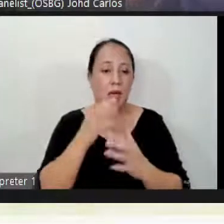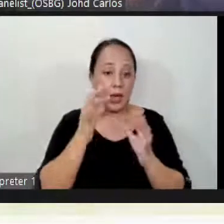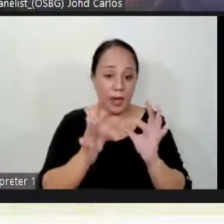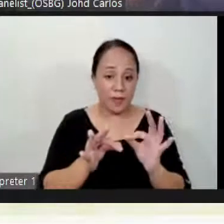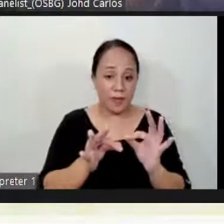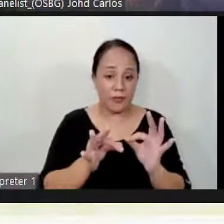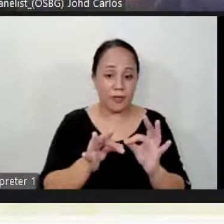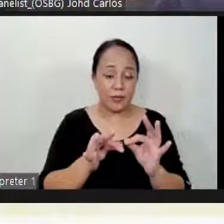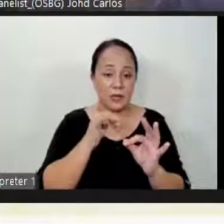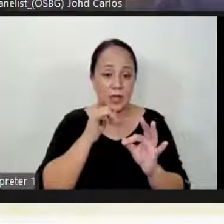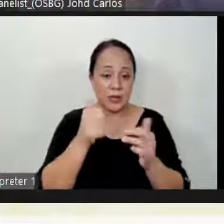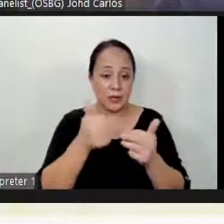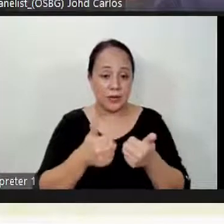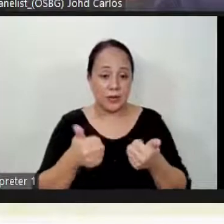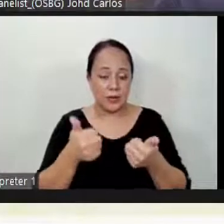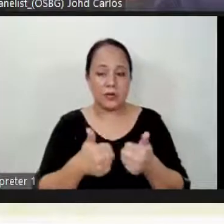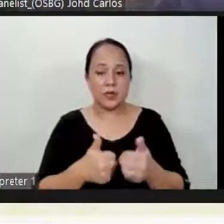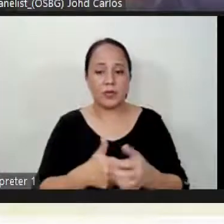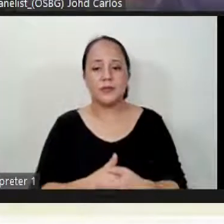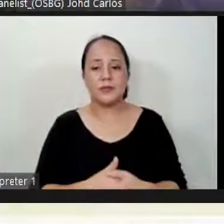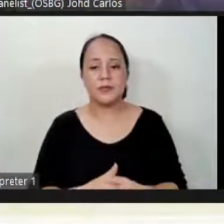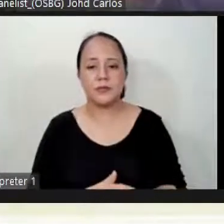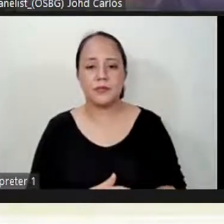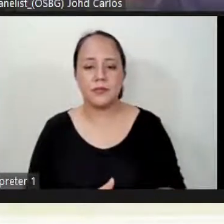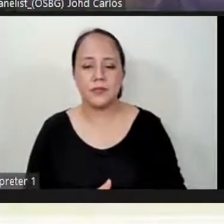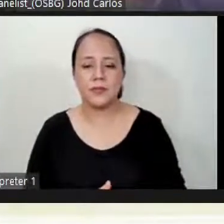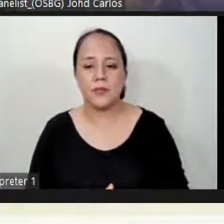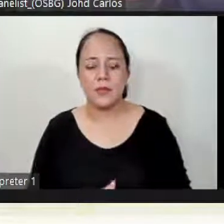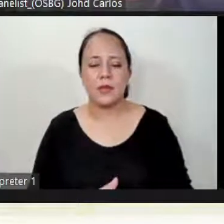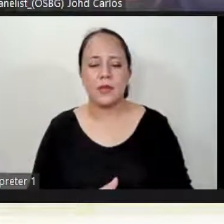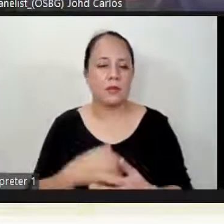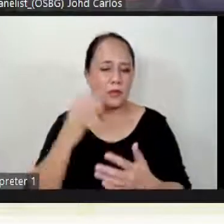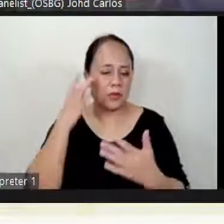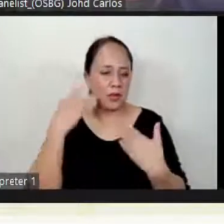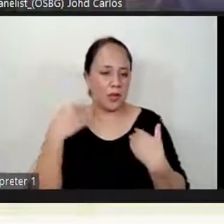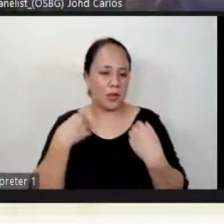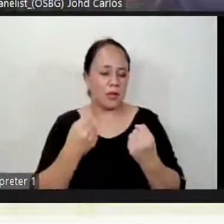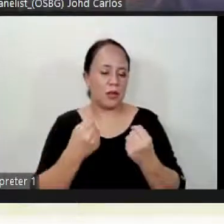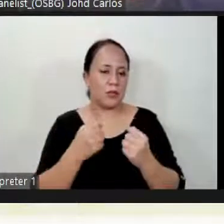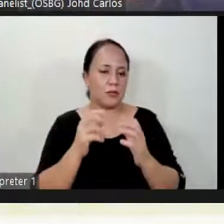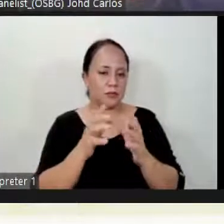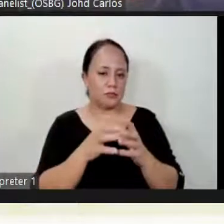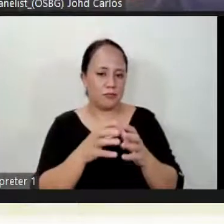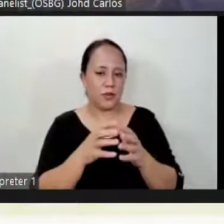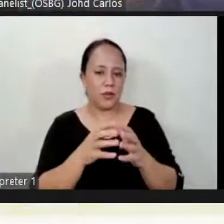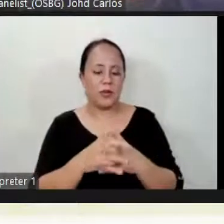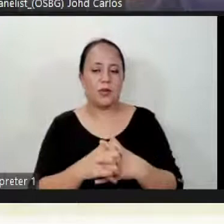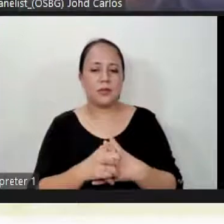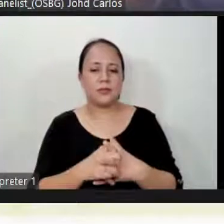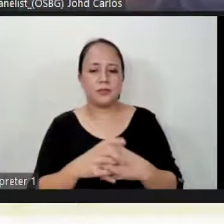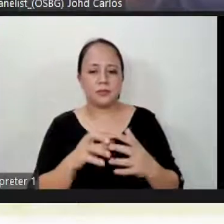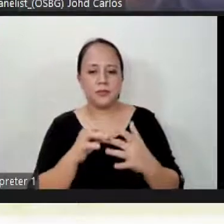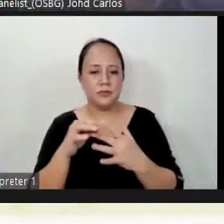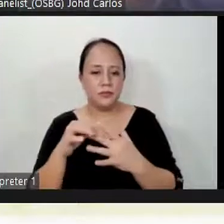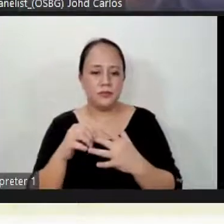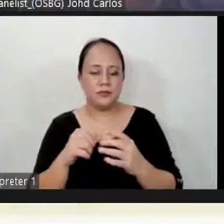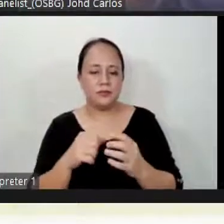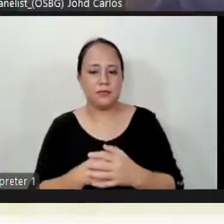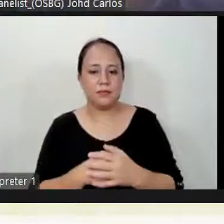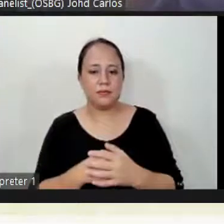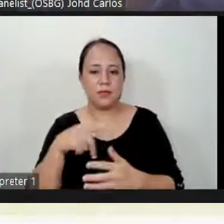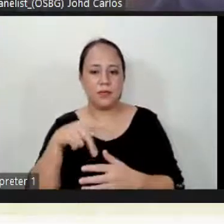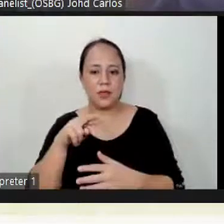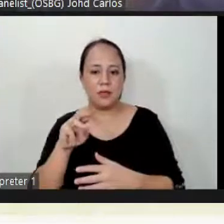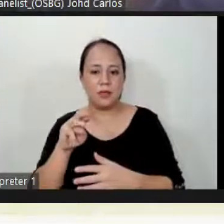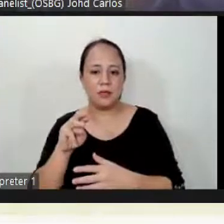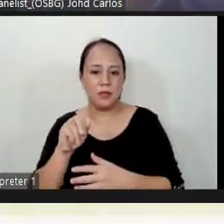not available in the rural health units, we come up with our specialty primary